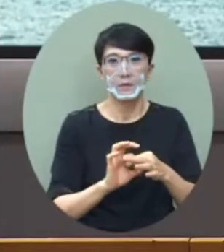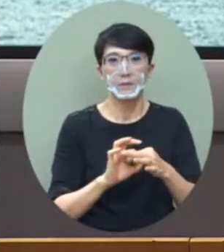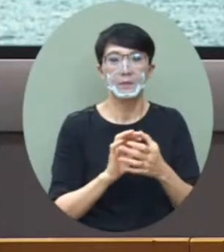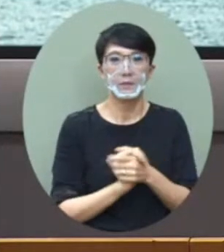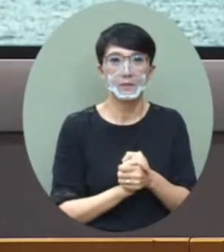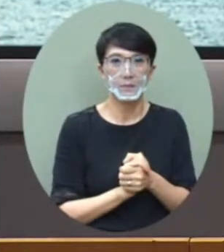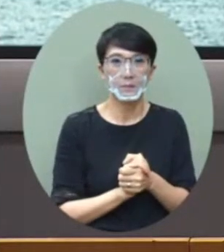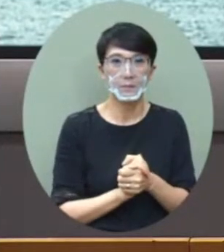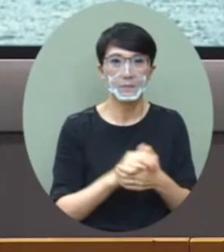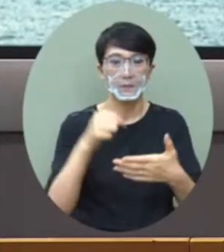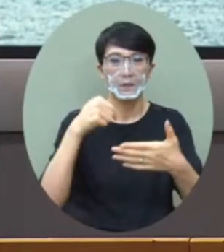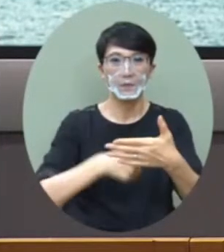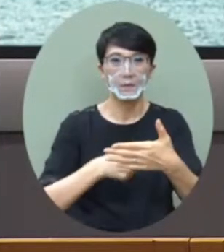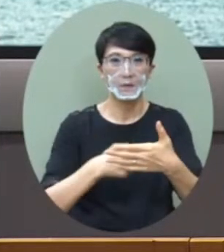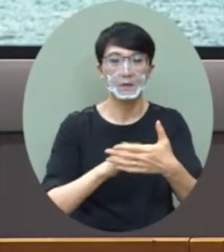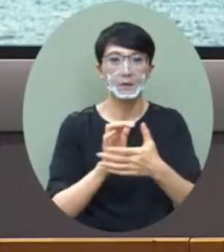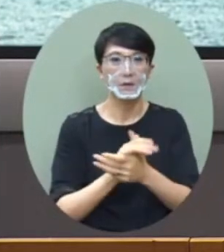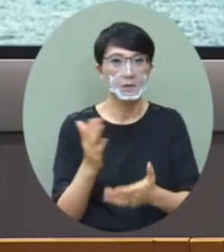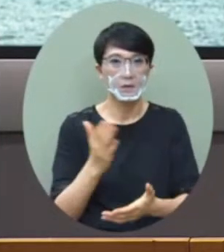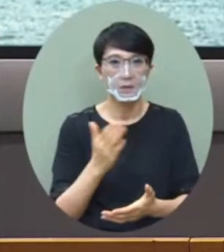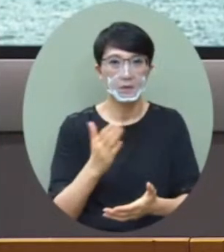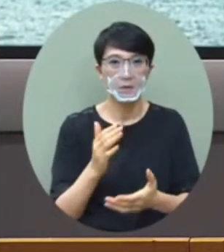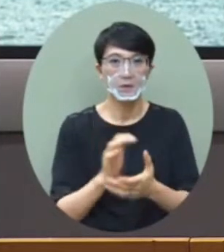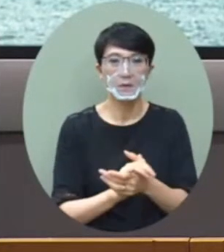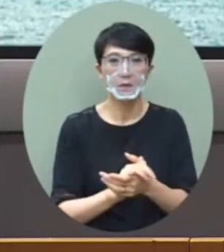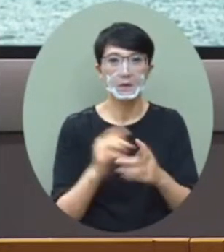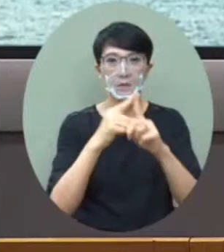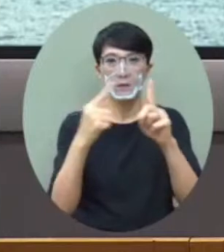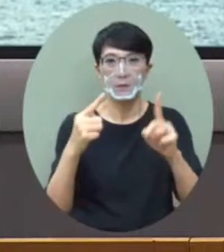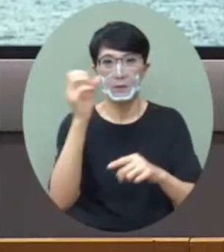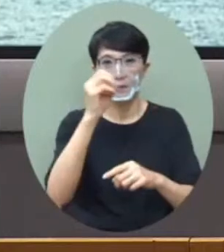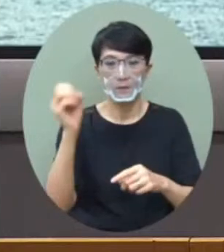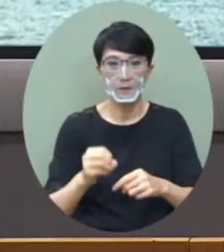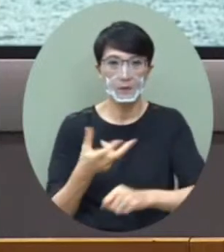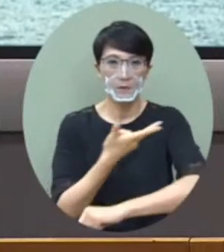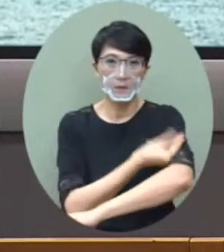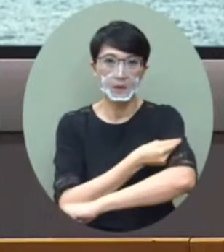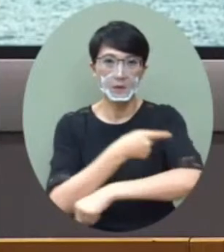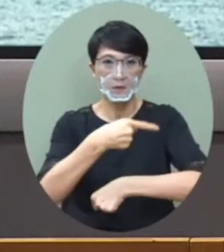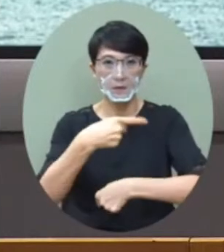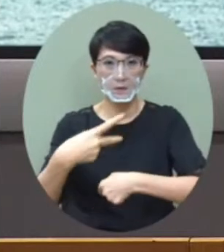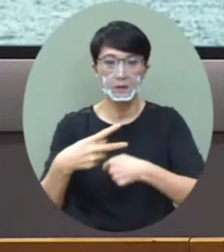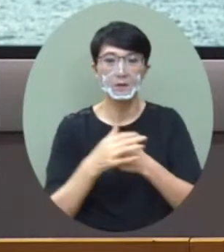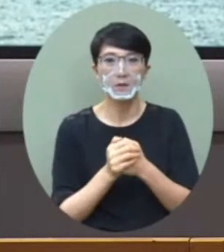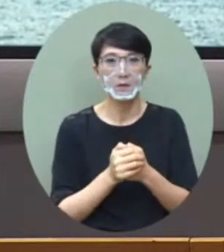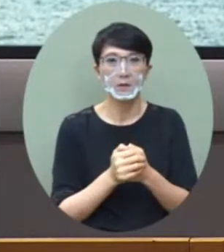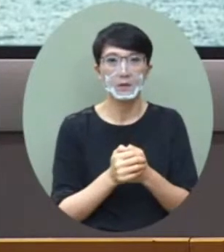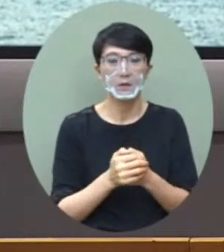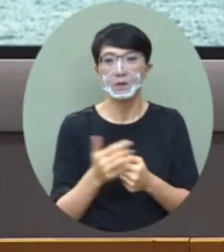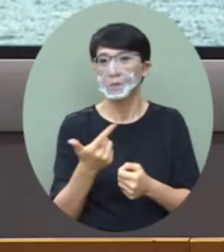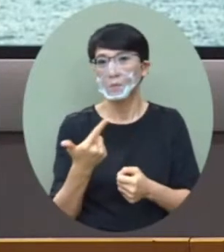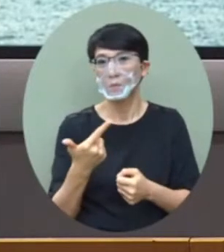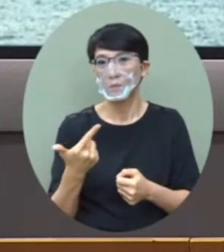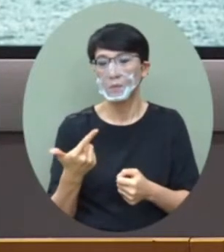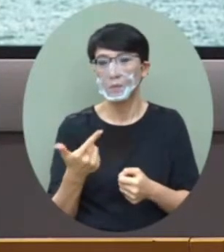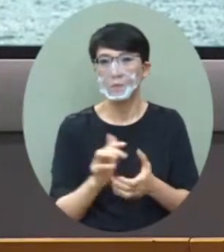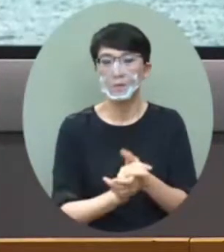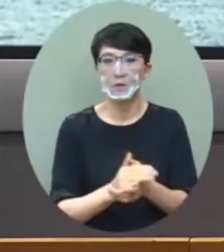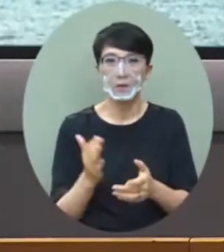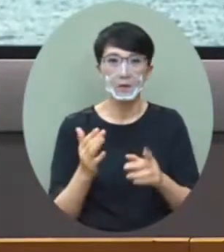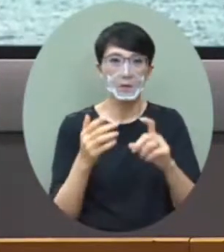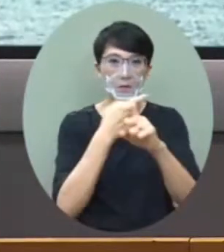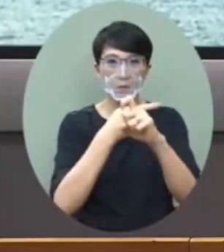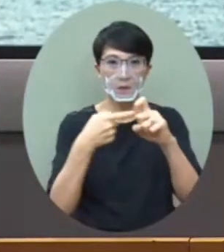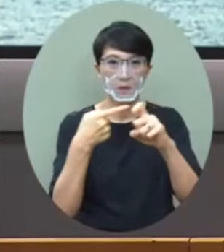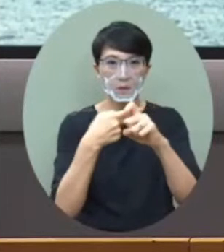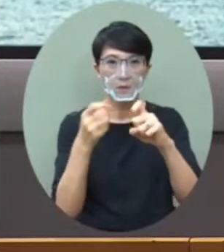them were care home cases. About 11% of them has had 2 doses of